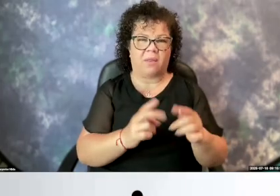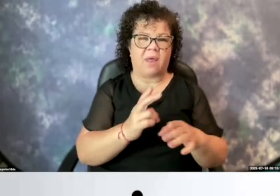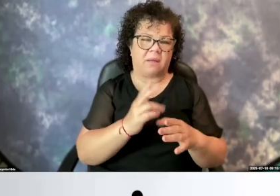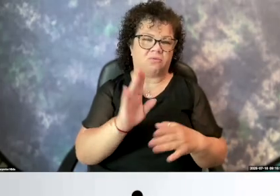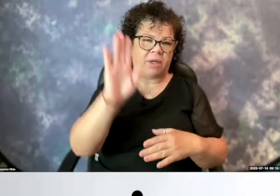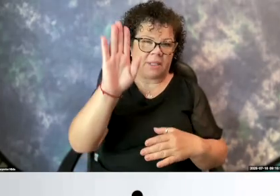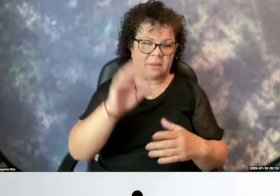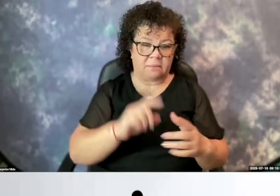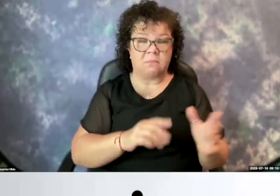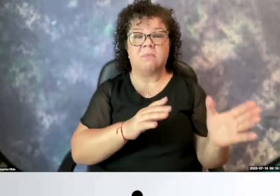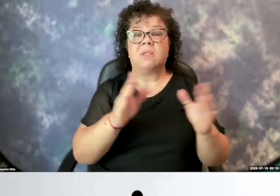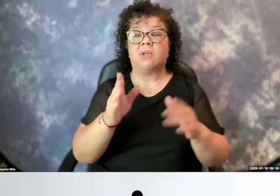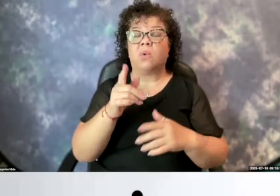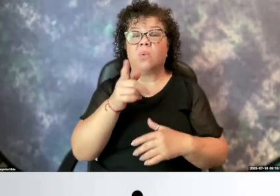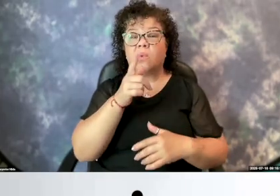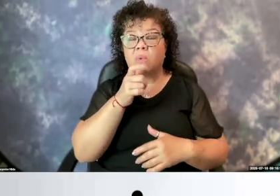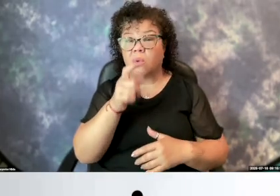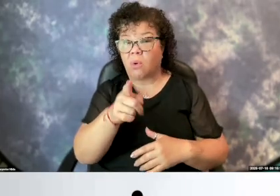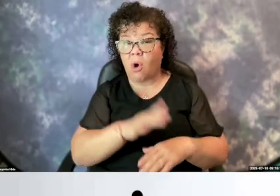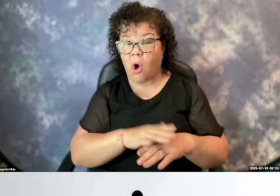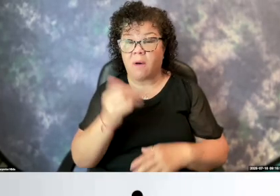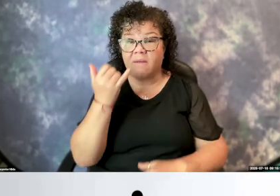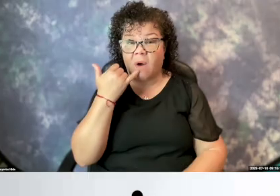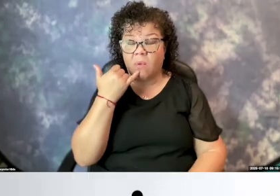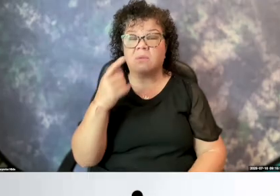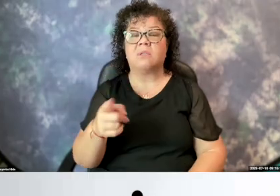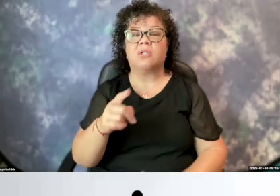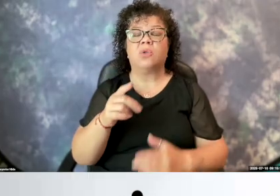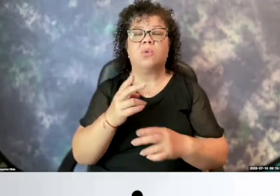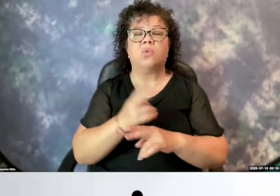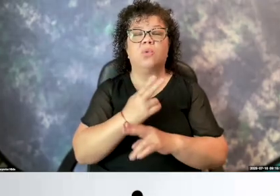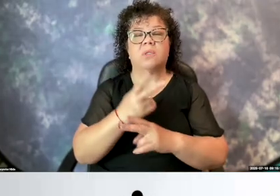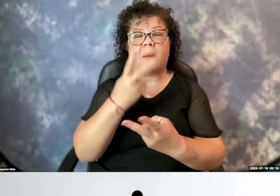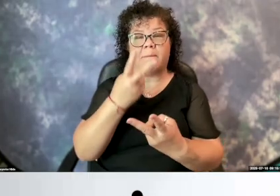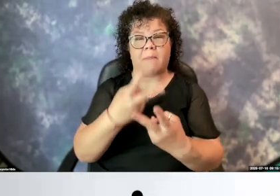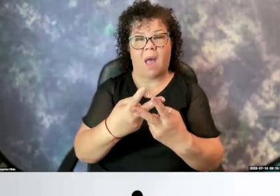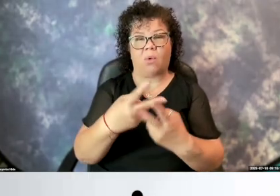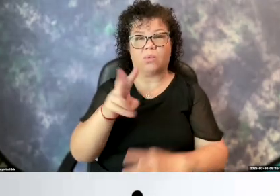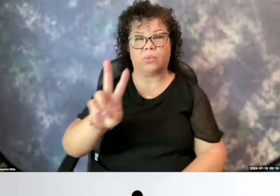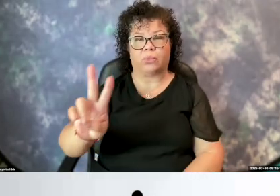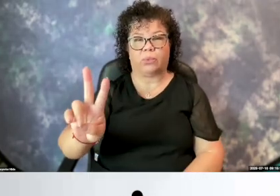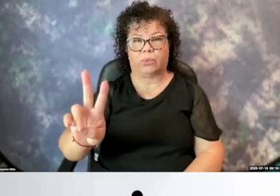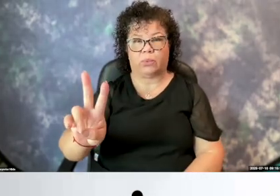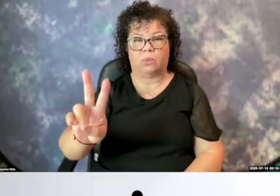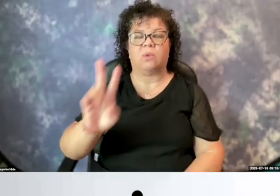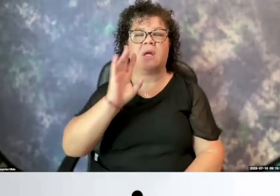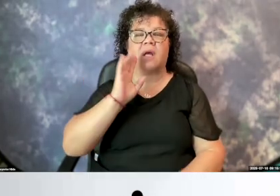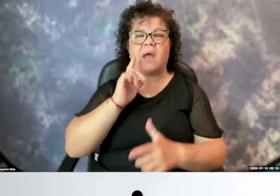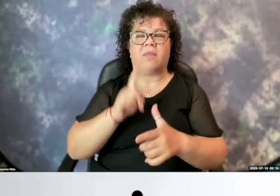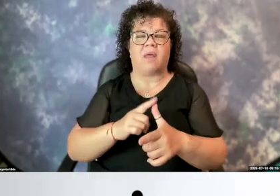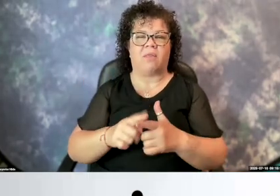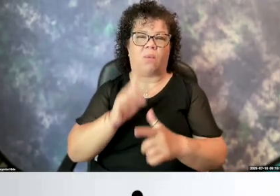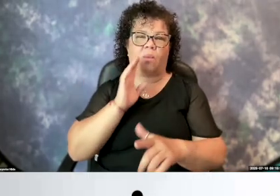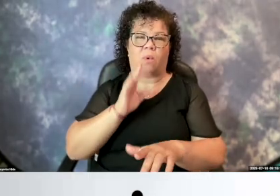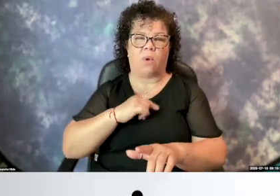Zoom navigation bar, and then click on Raise Hand. For those who are participating by telephone, please be